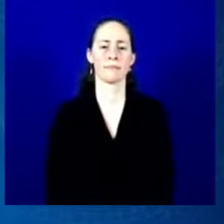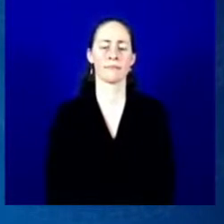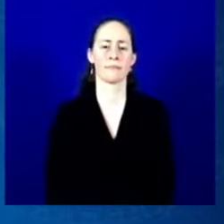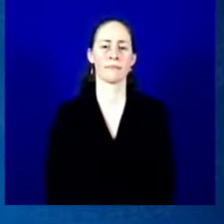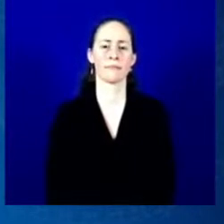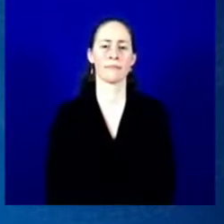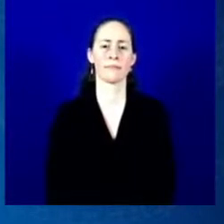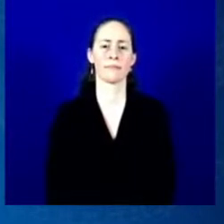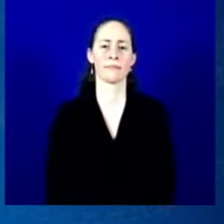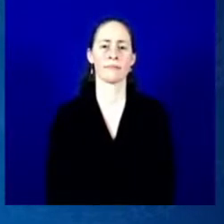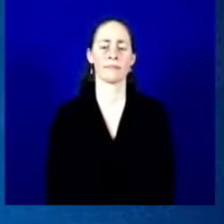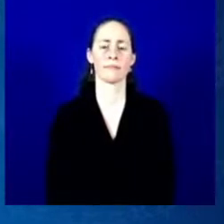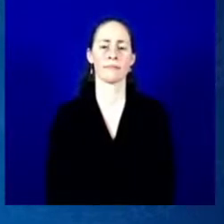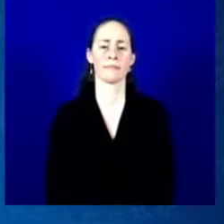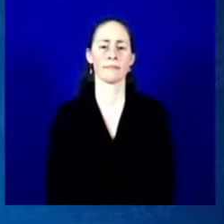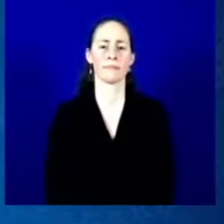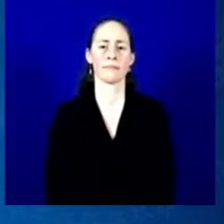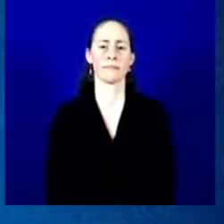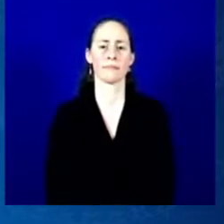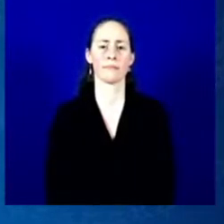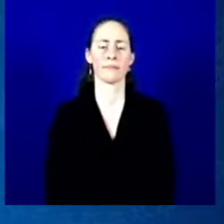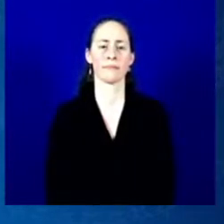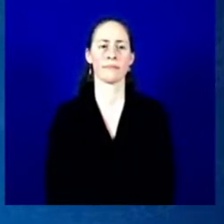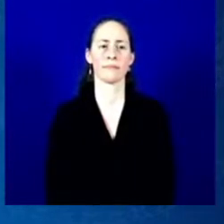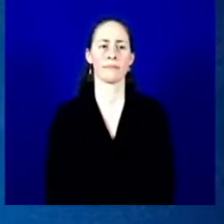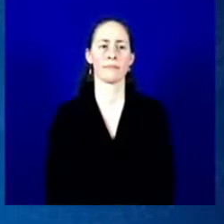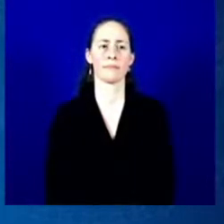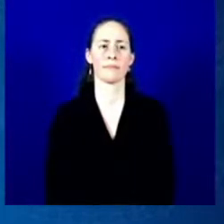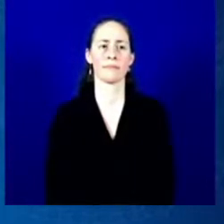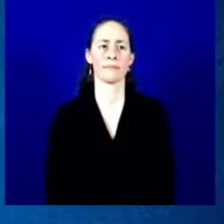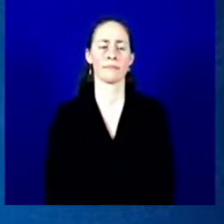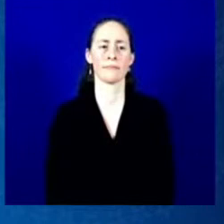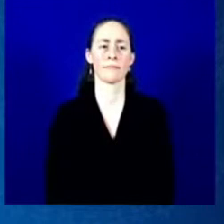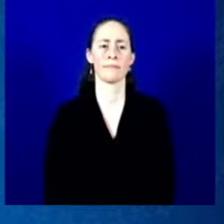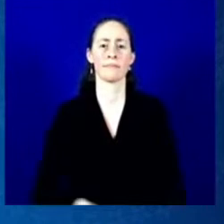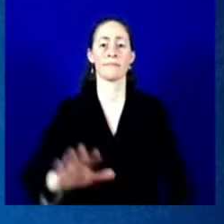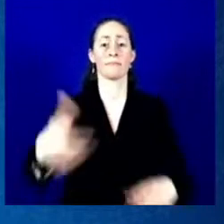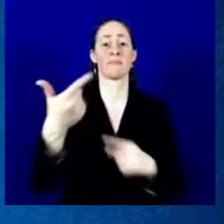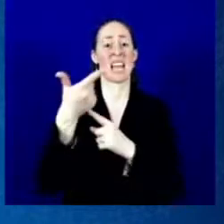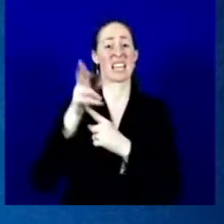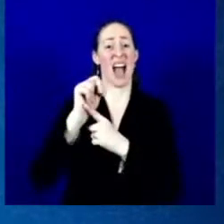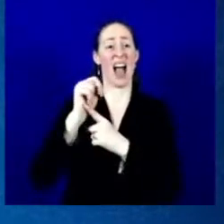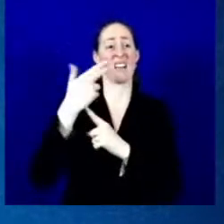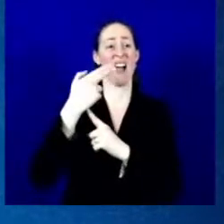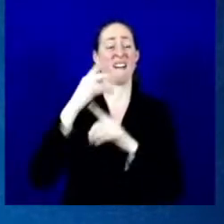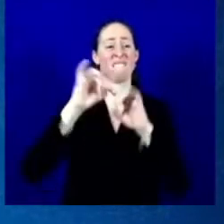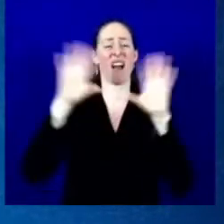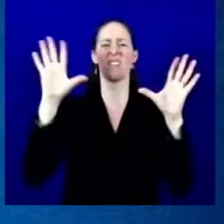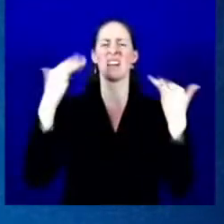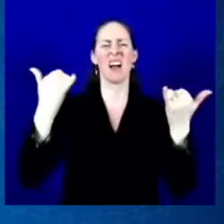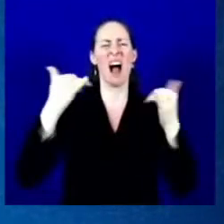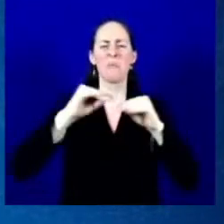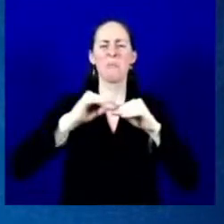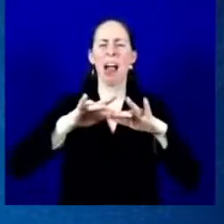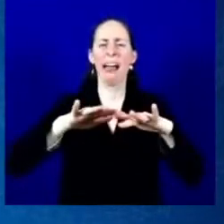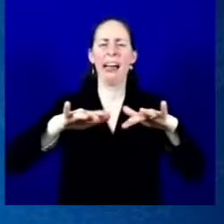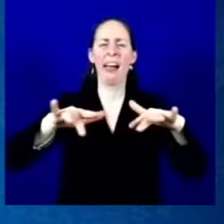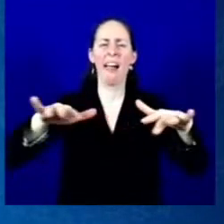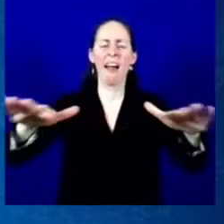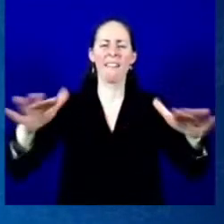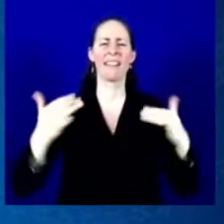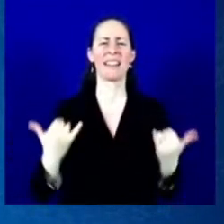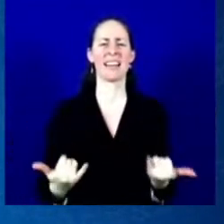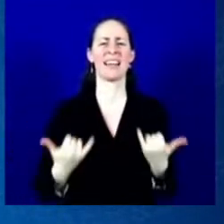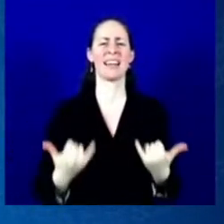I need not tell anyone this, but gun violence has become an epidemic in America. The flag at the White House was still flying at